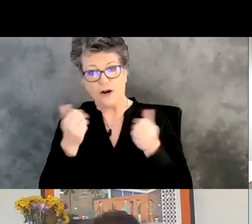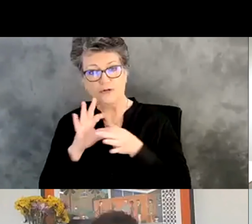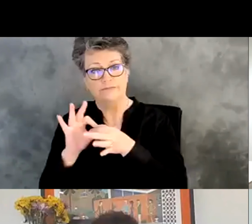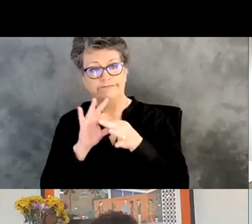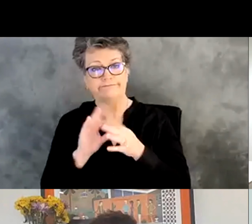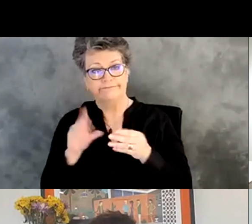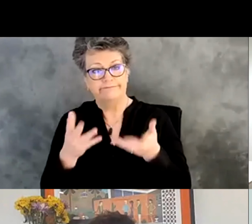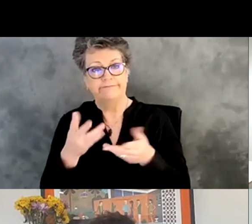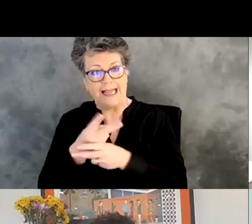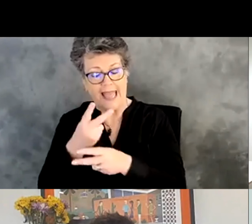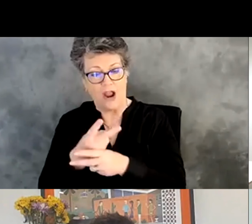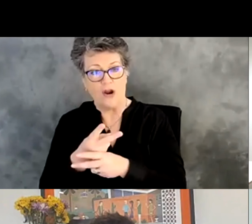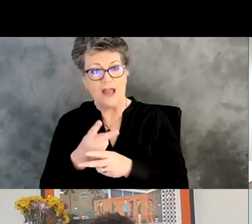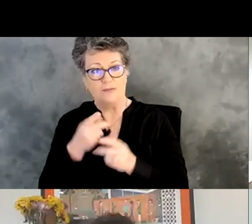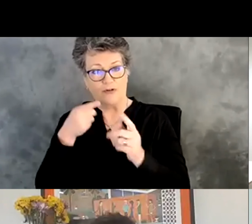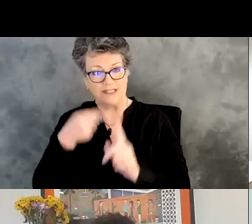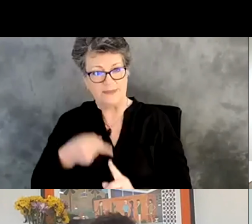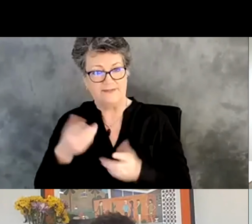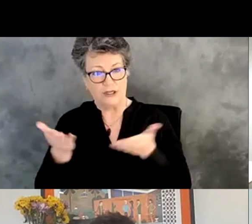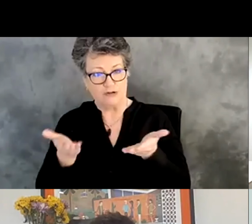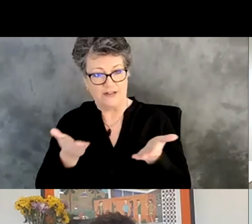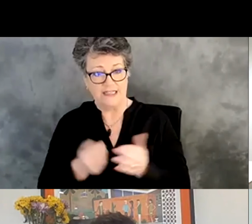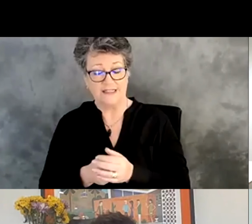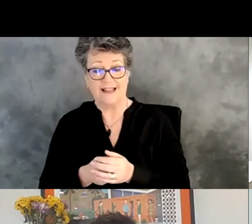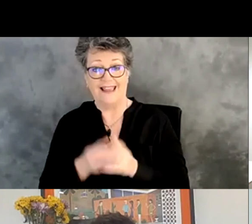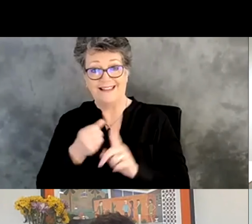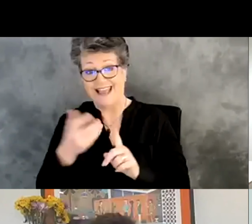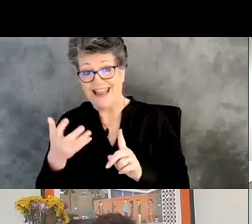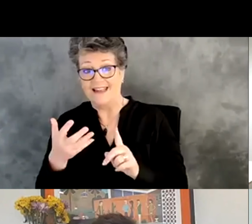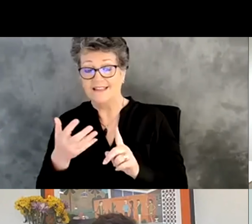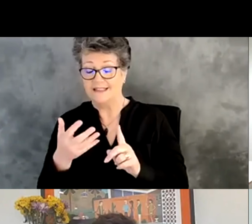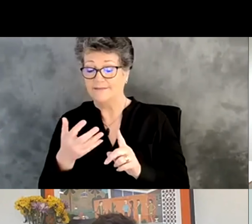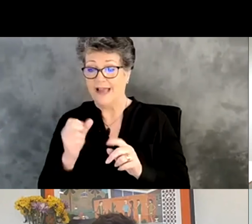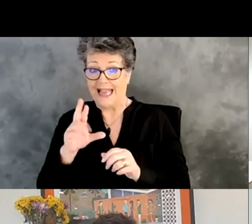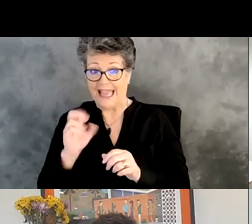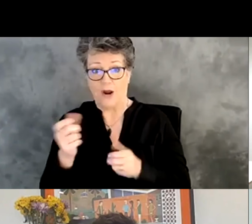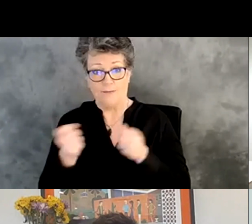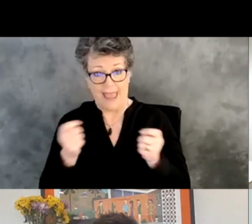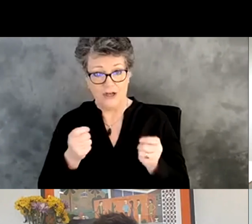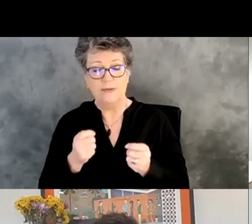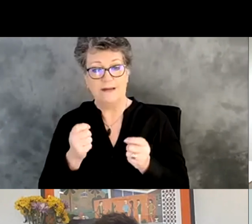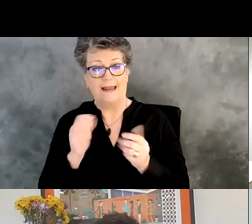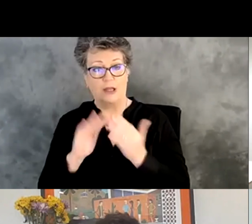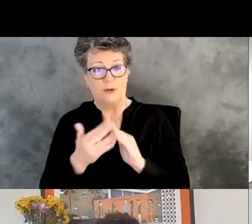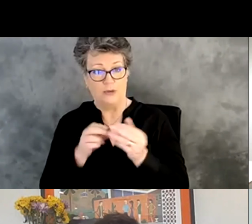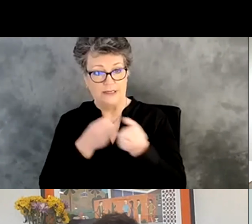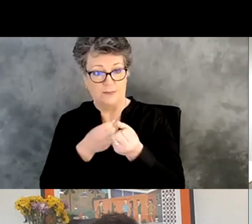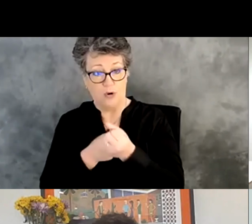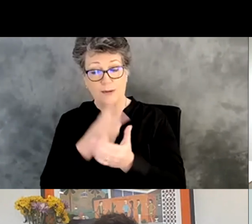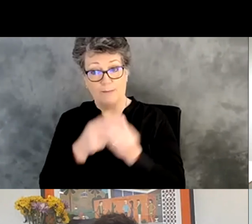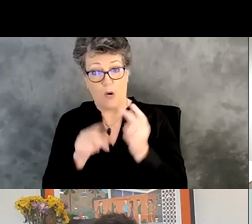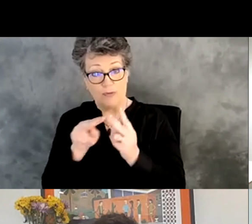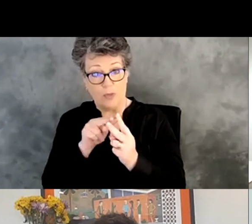deliver specific services, such as that enhanced care management and the community supports. Both of these components